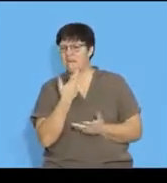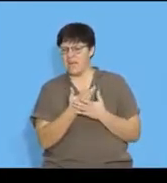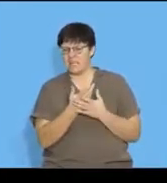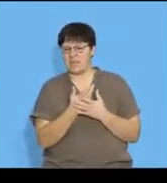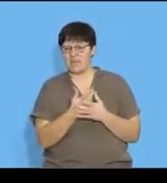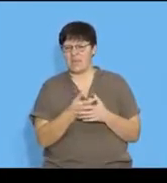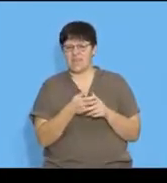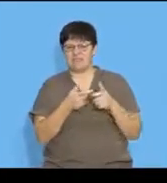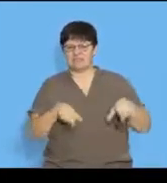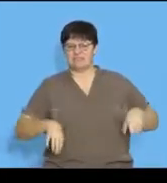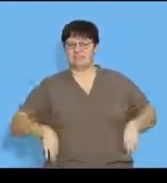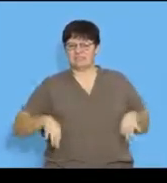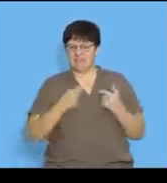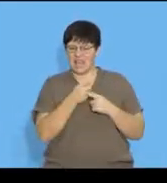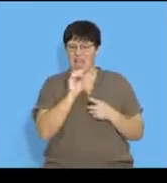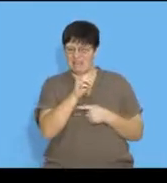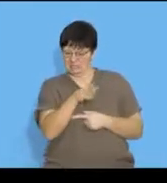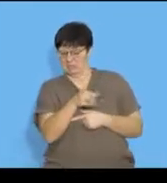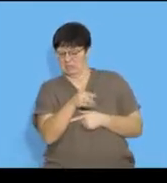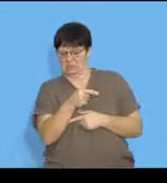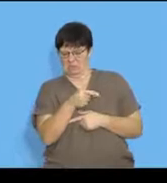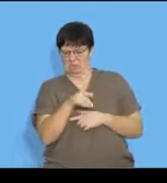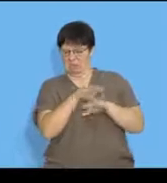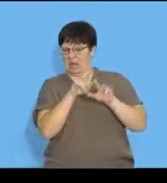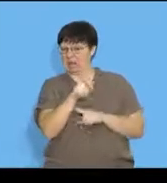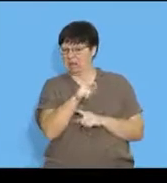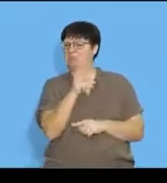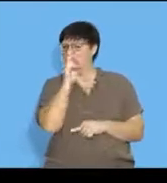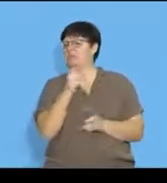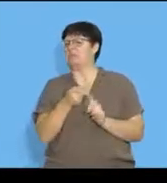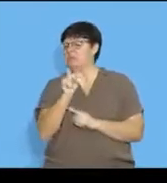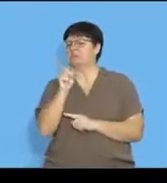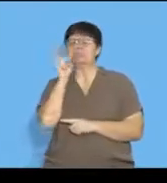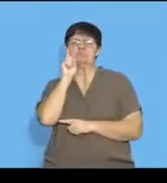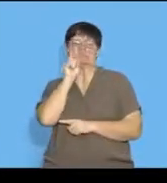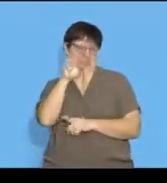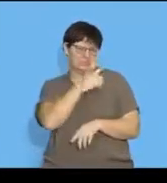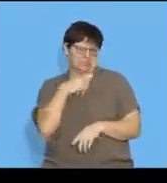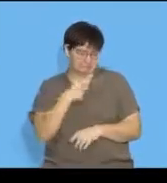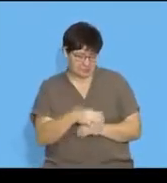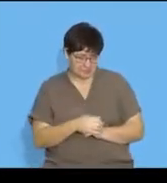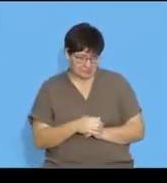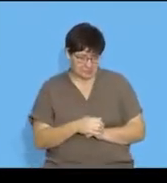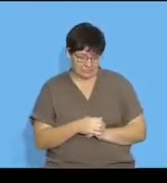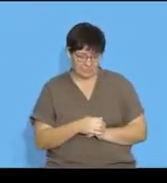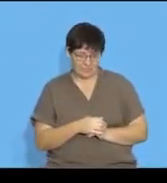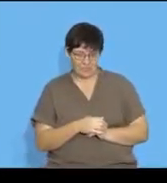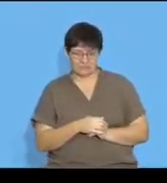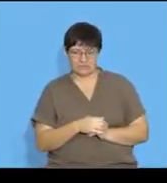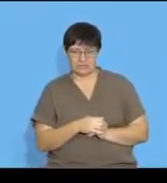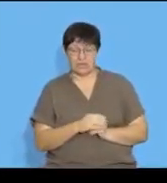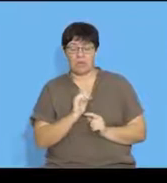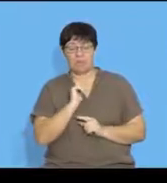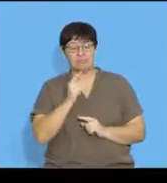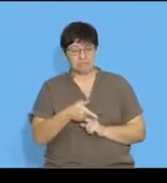there's something that shouldn't be there, that maybe we need to go and have a check-in. Also maybe, when we